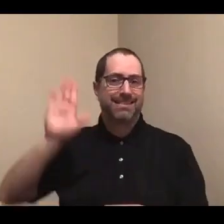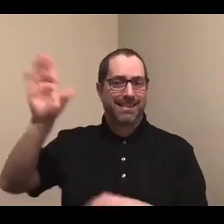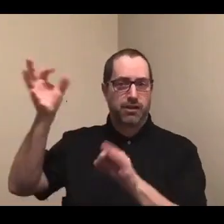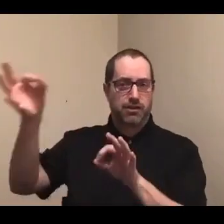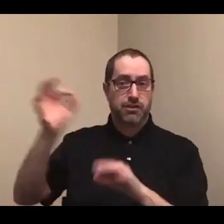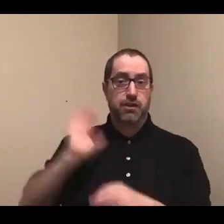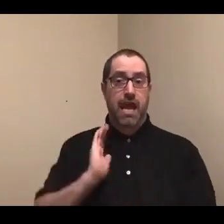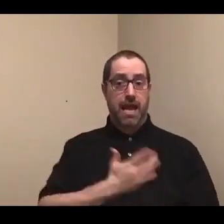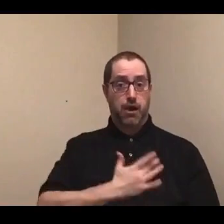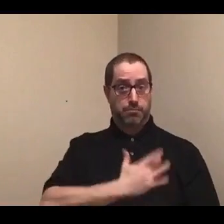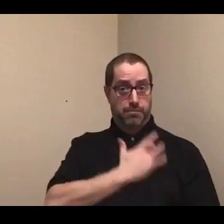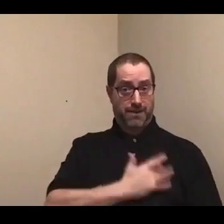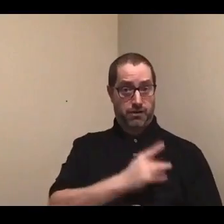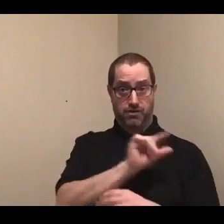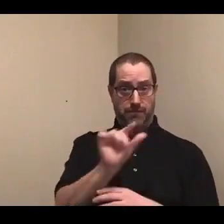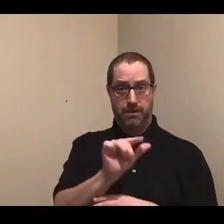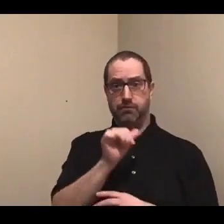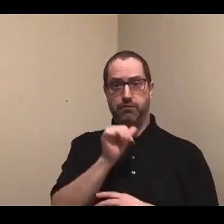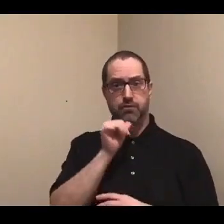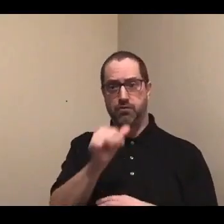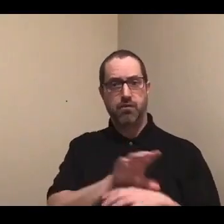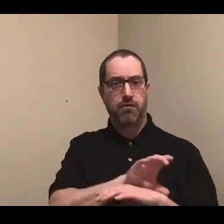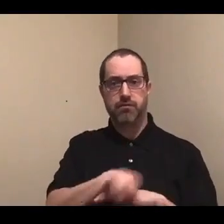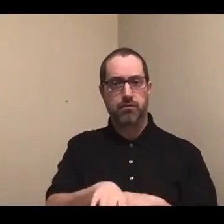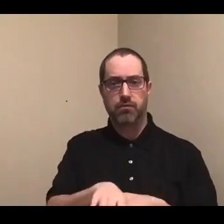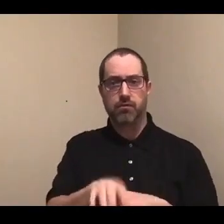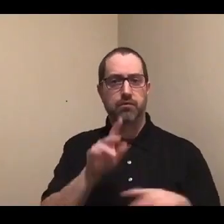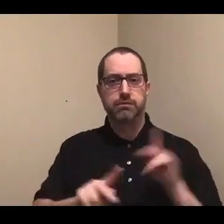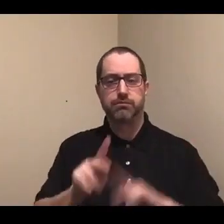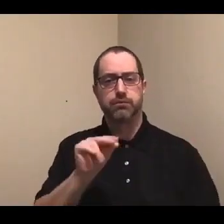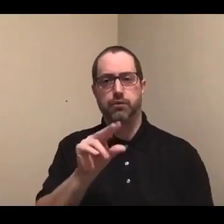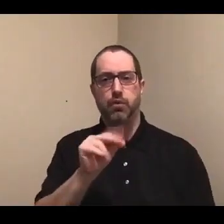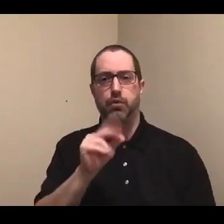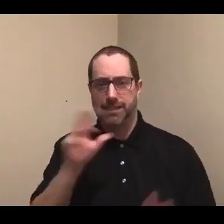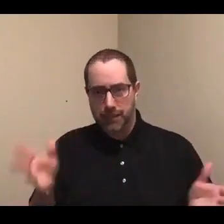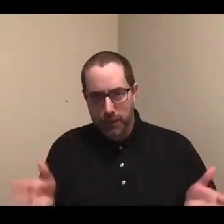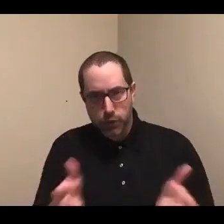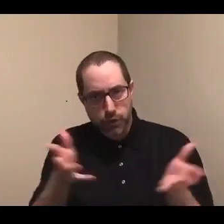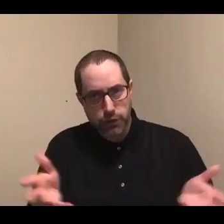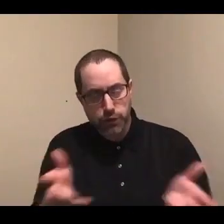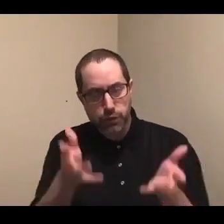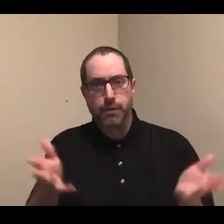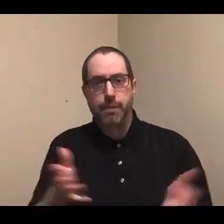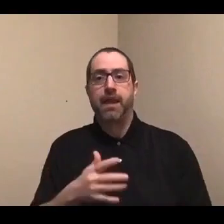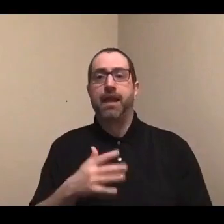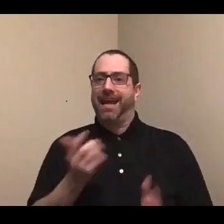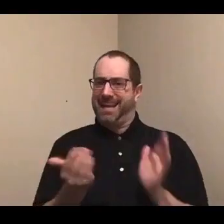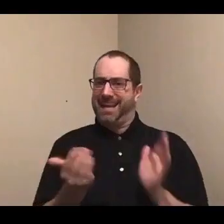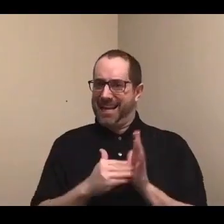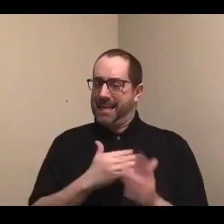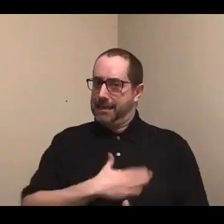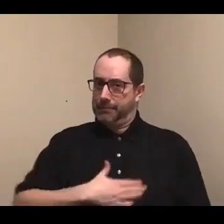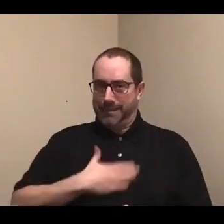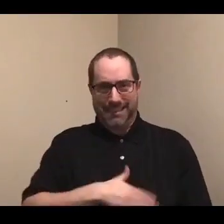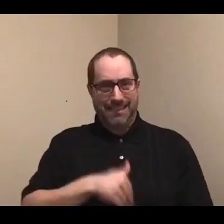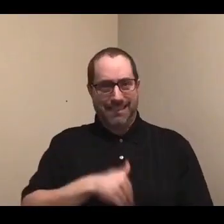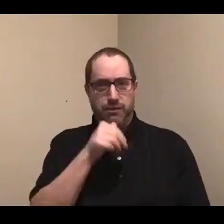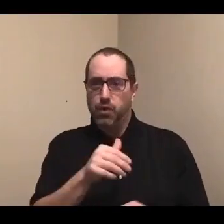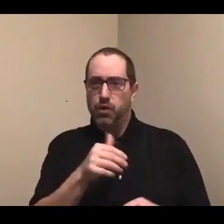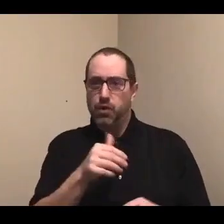encouraging people to get vaccinated, and I'll emphasize it one more time. Please don't access the phone or don't access the website if you're